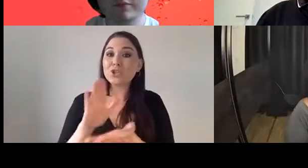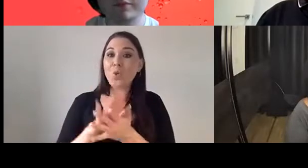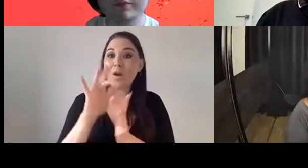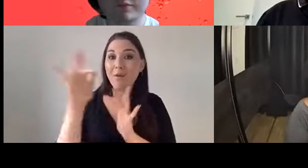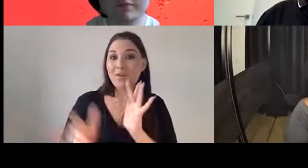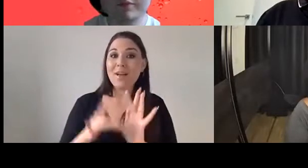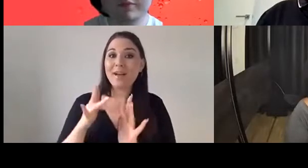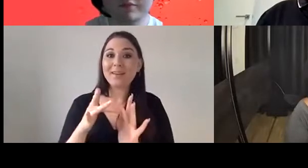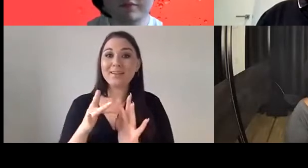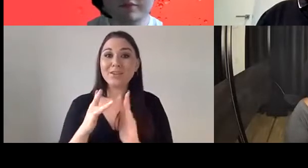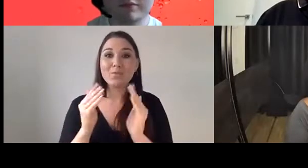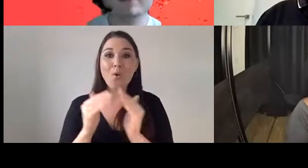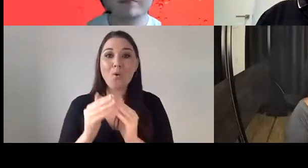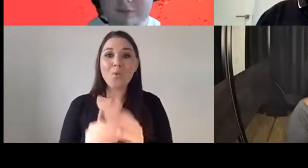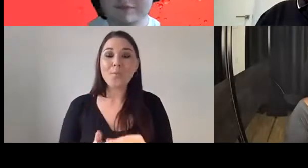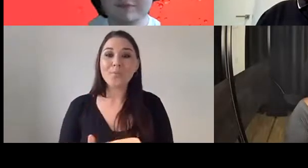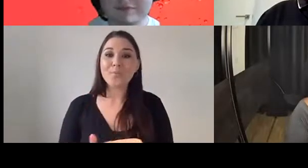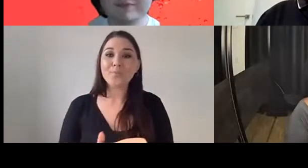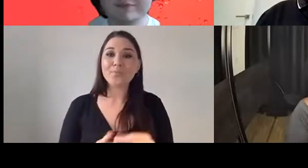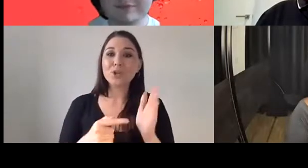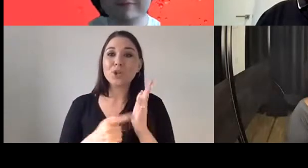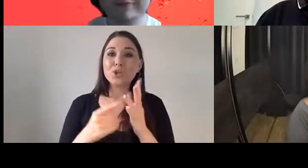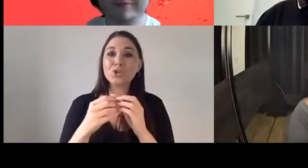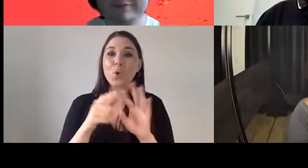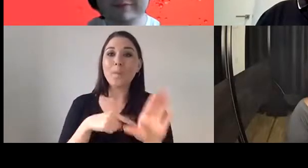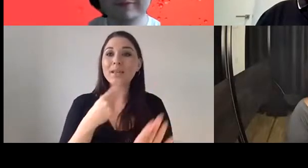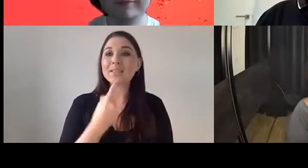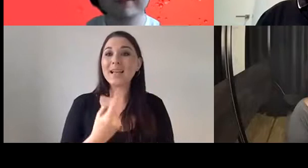Well, I work from home anyway, so